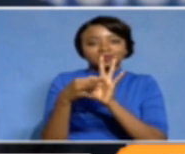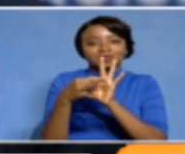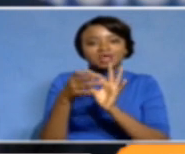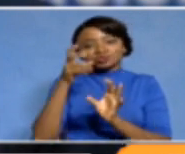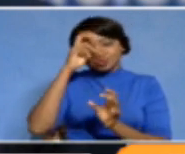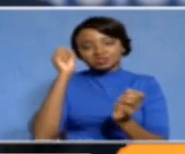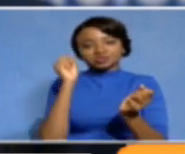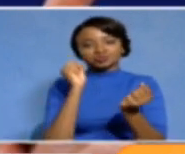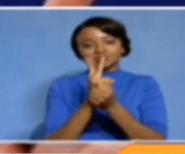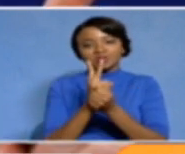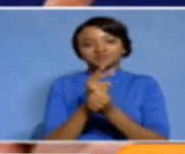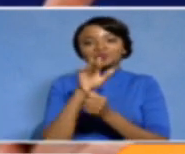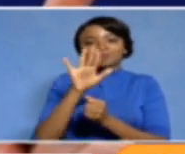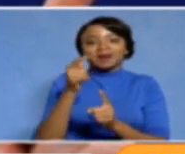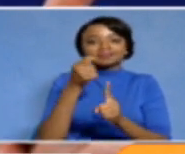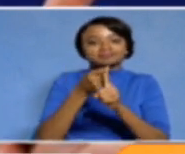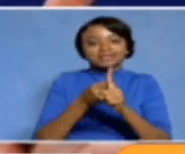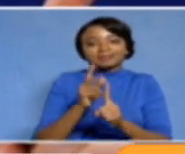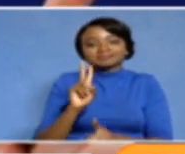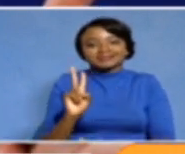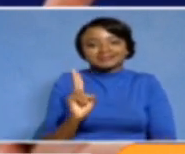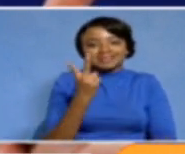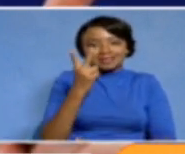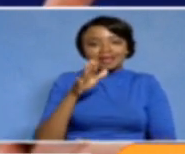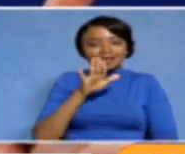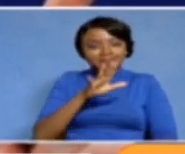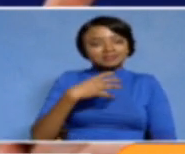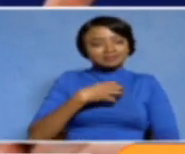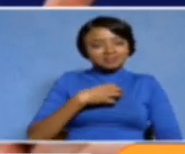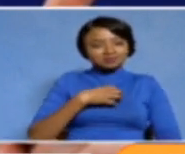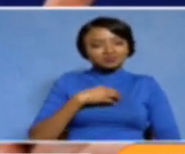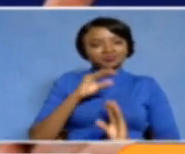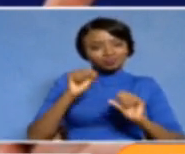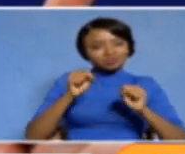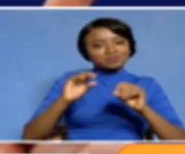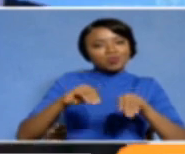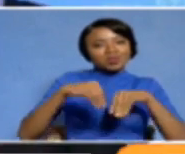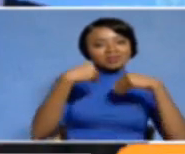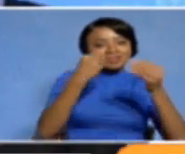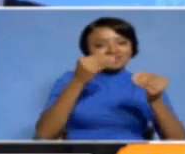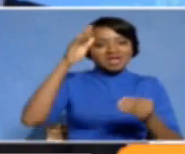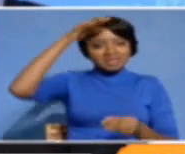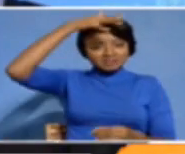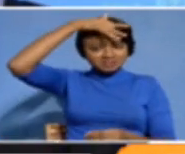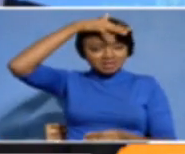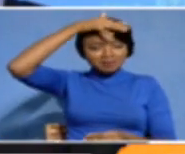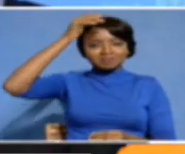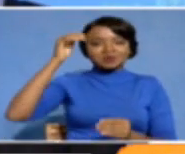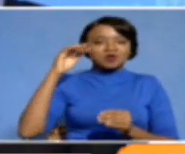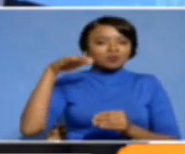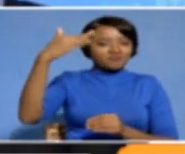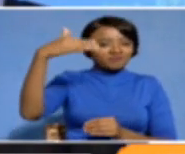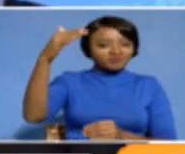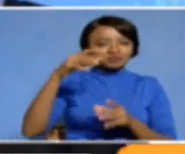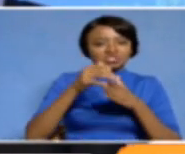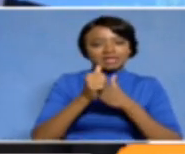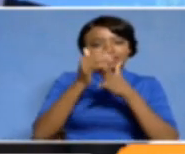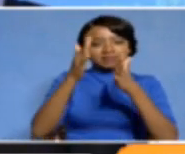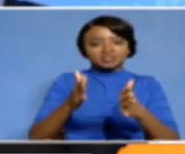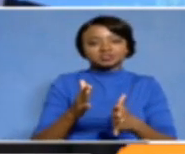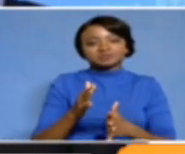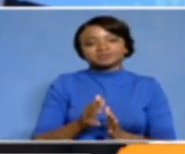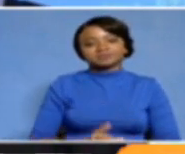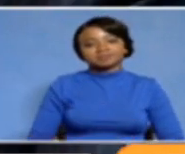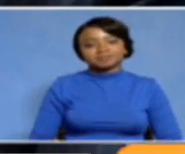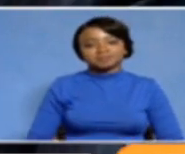his second term. His resignation is expected to give U.S. President Donald Trump influence over the future leadership of the Washington-based lender.